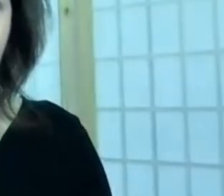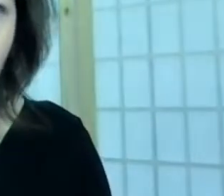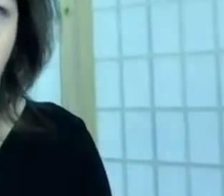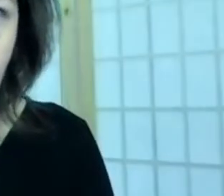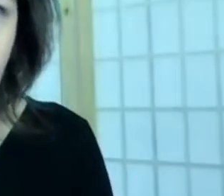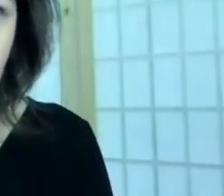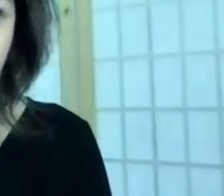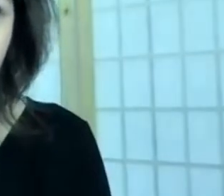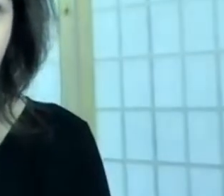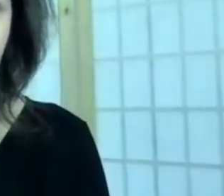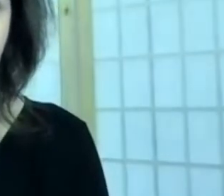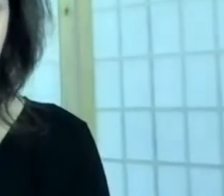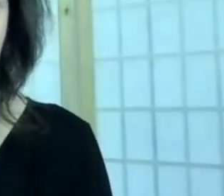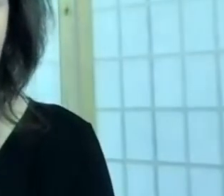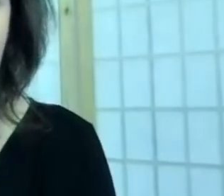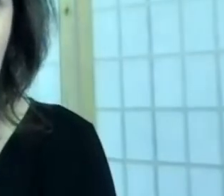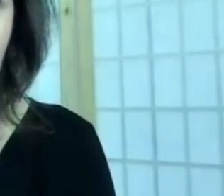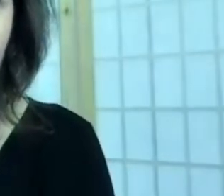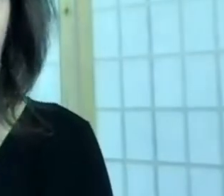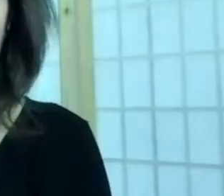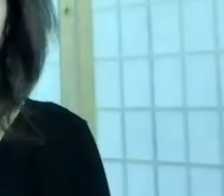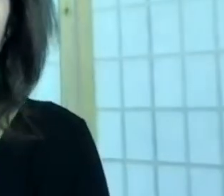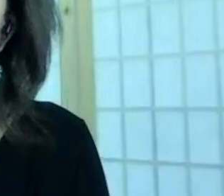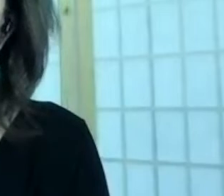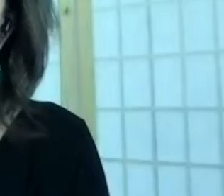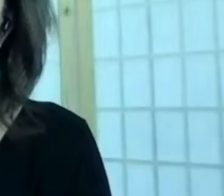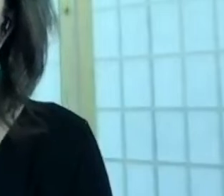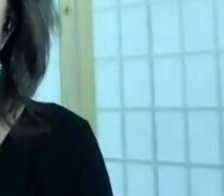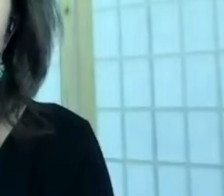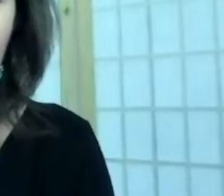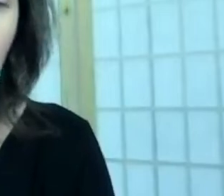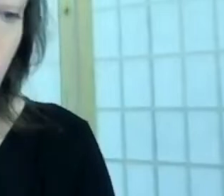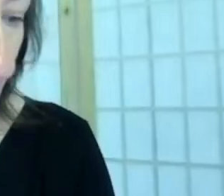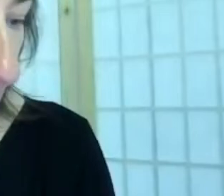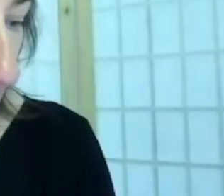so many more hours and still not barely covered everything that needs to be covered.